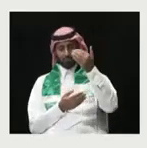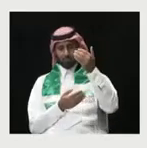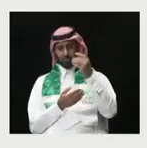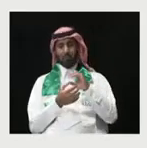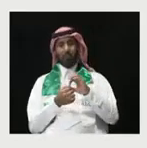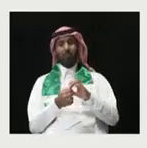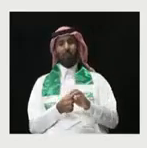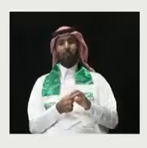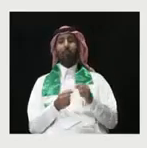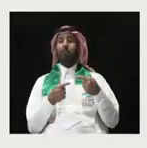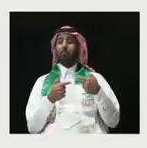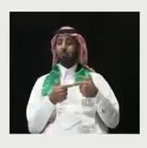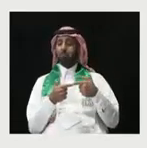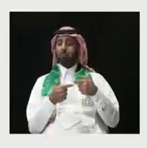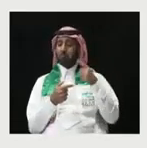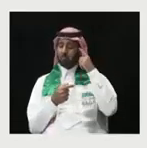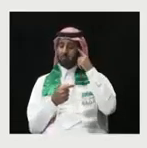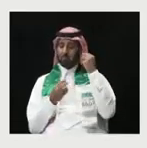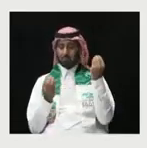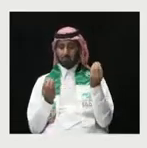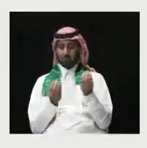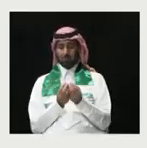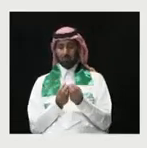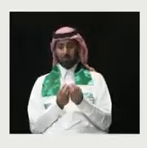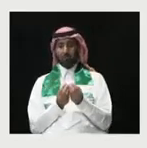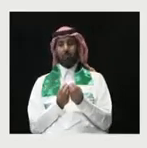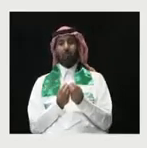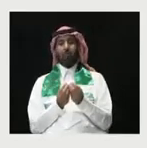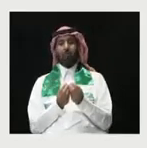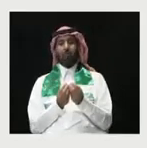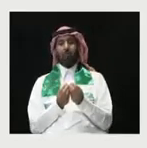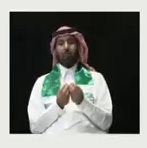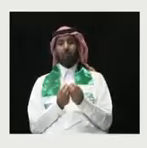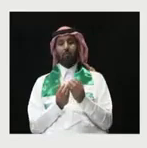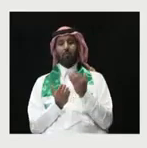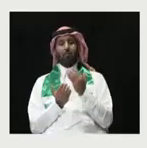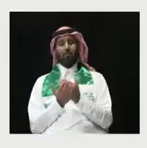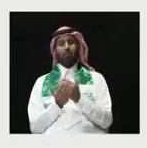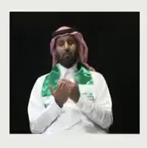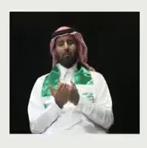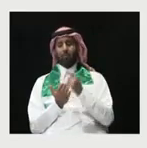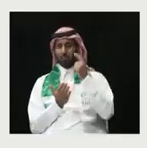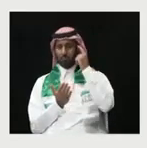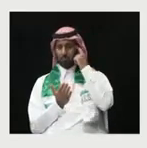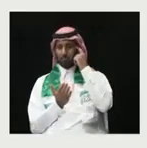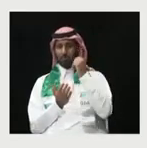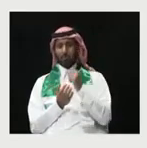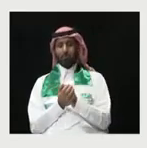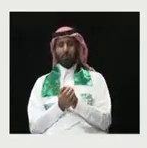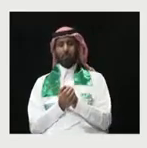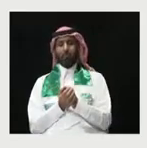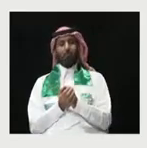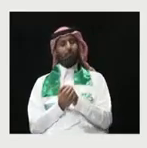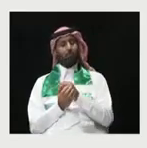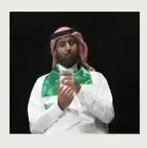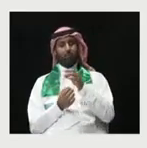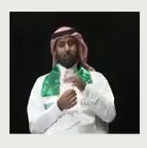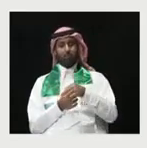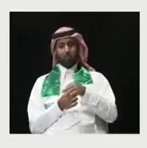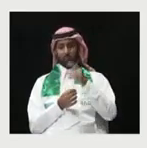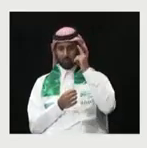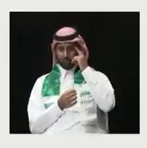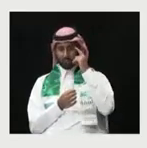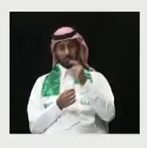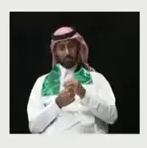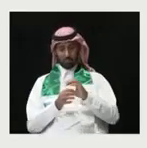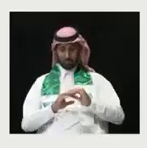to do is Google a few keywords and you get numerous sites and documents. E-learning has made it possible for people to attend